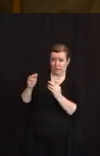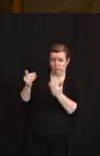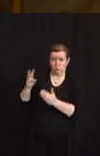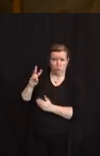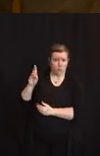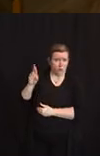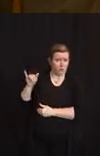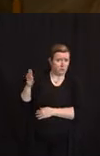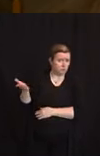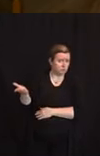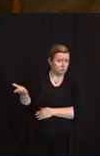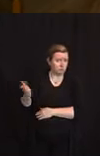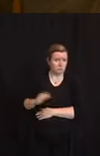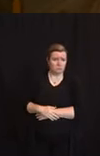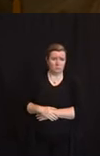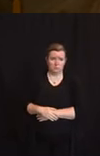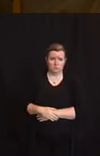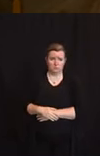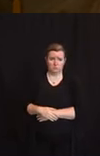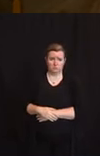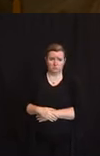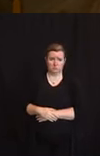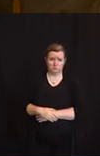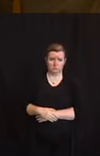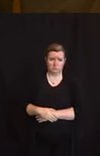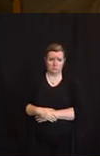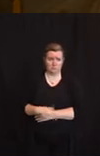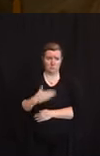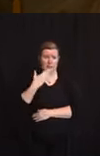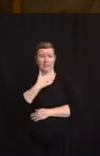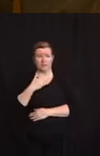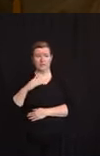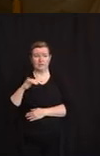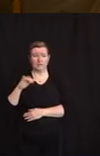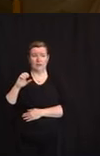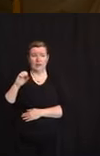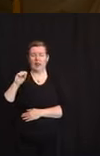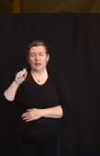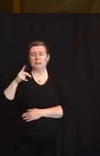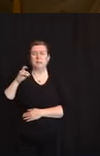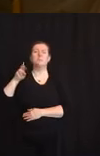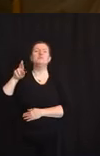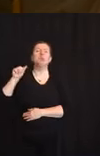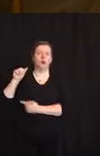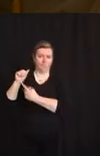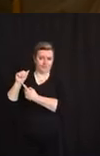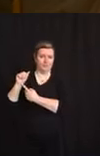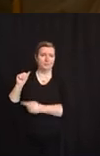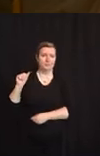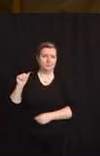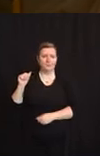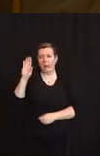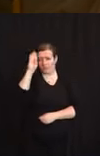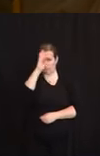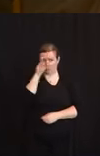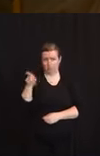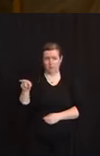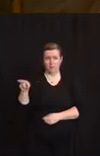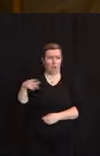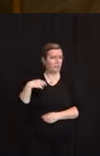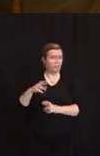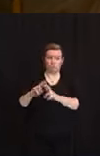up. I want to thank Inspira. They've emptied it out. It's in very good shape. Like, we have beds in reserve